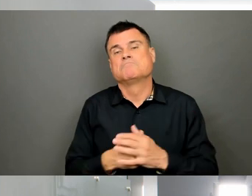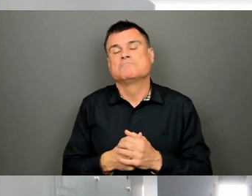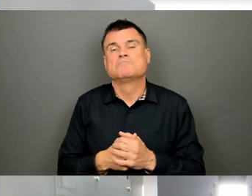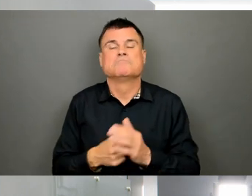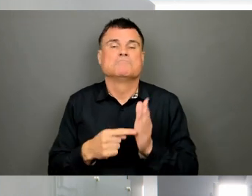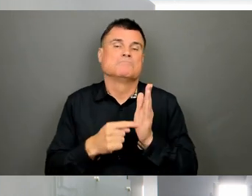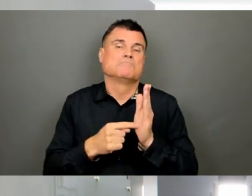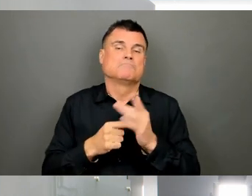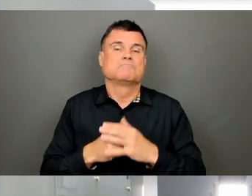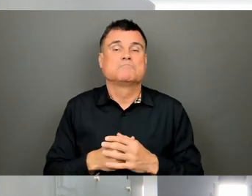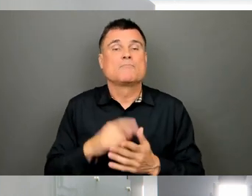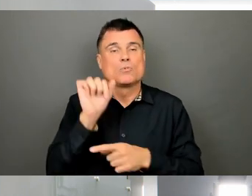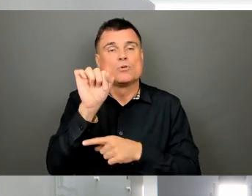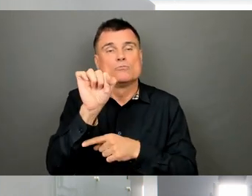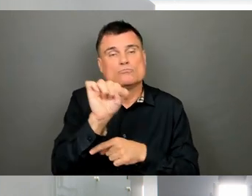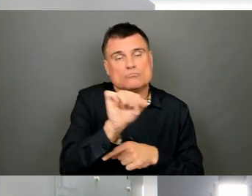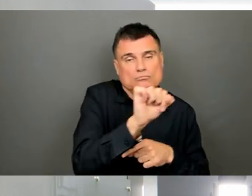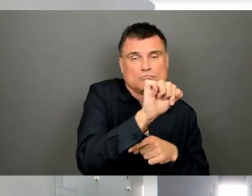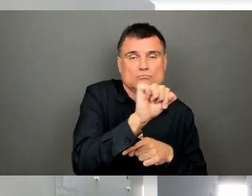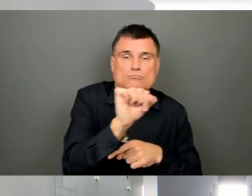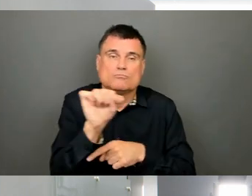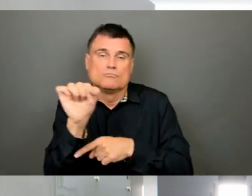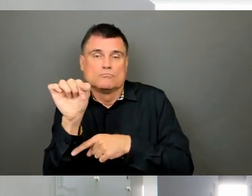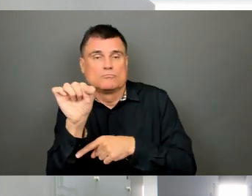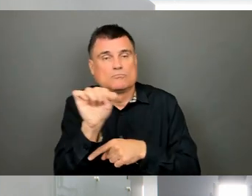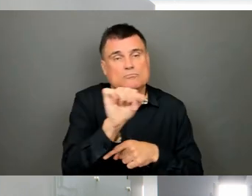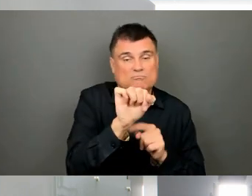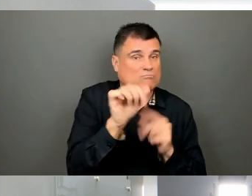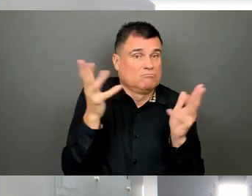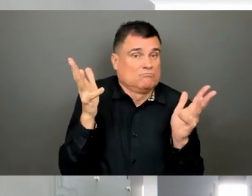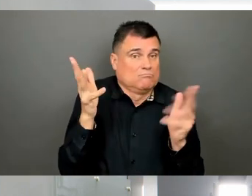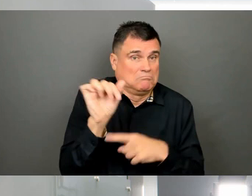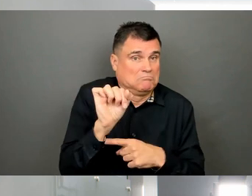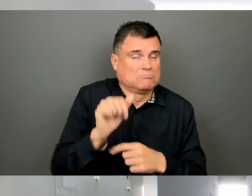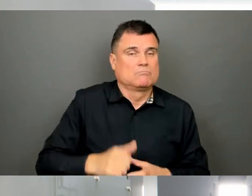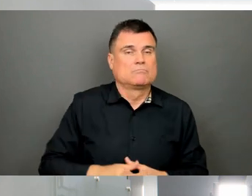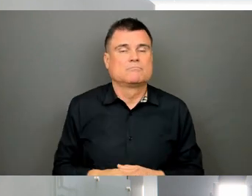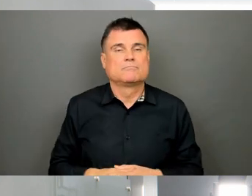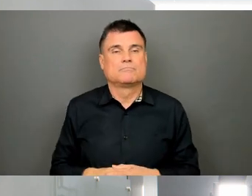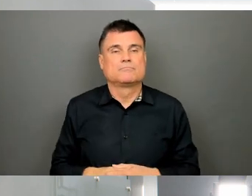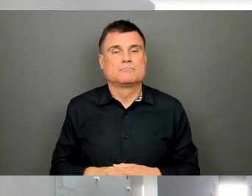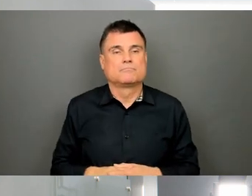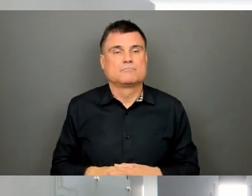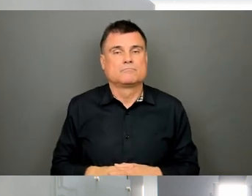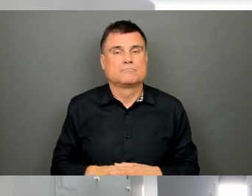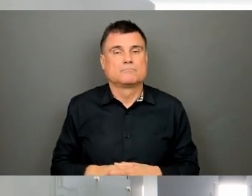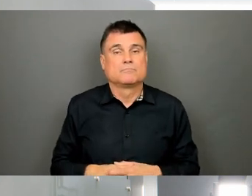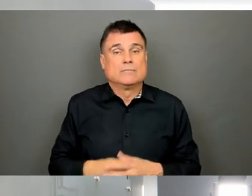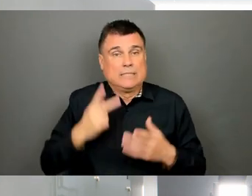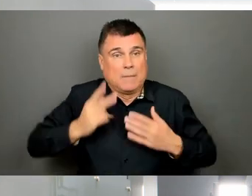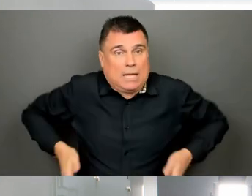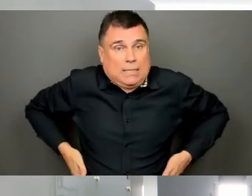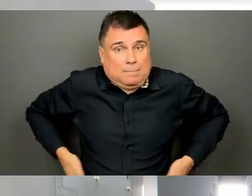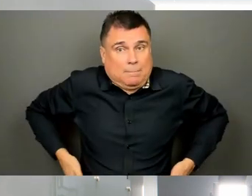to back. So if we're doing kind of a sway side to side like this, it's a subtle version of that when you're swinging your arms